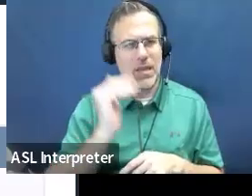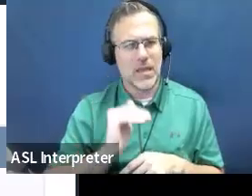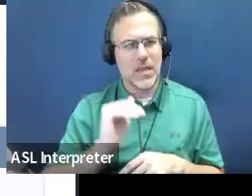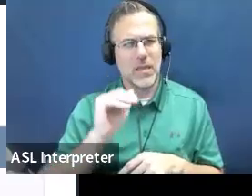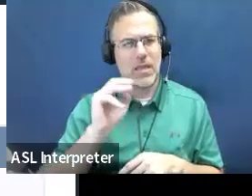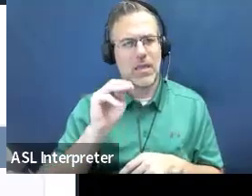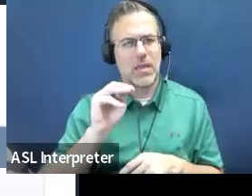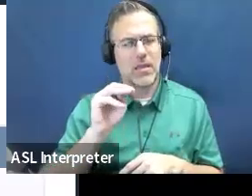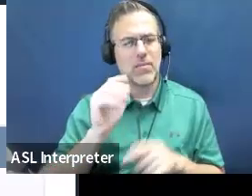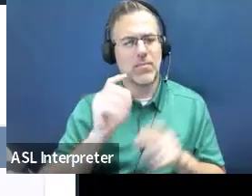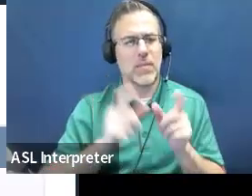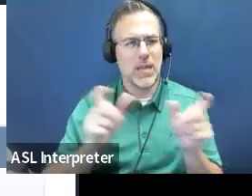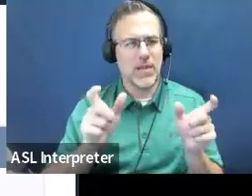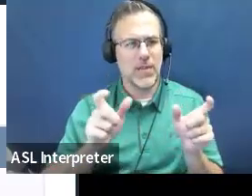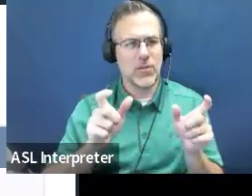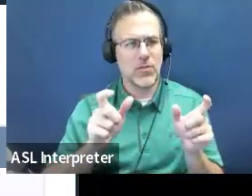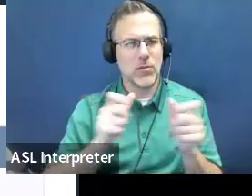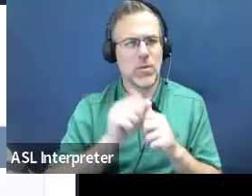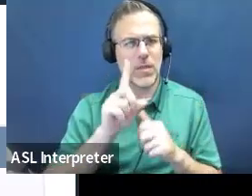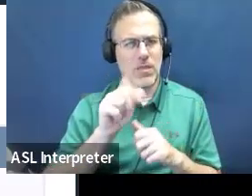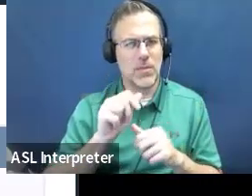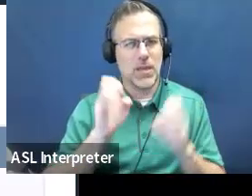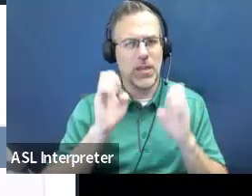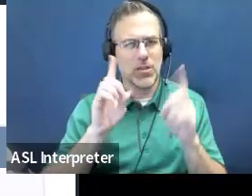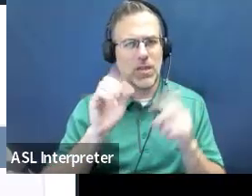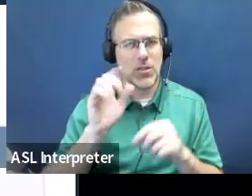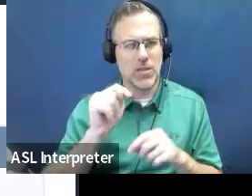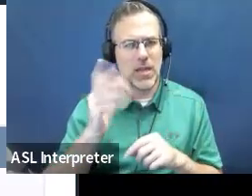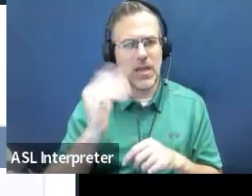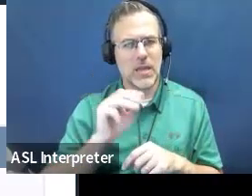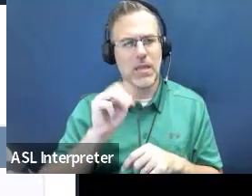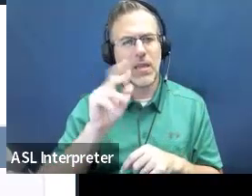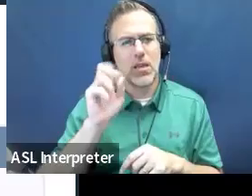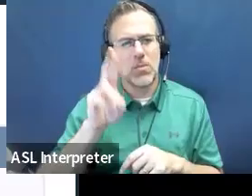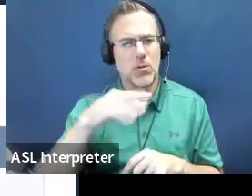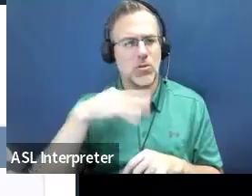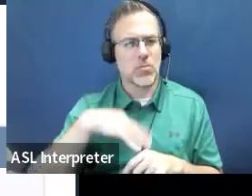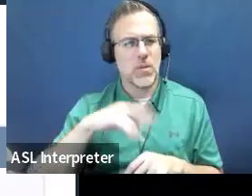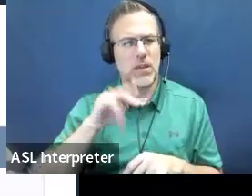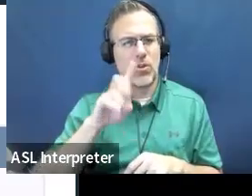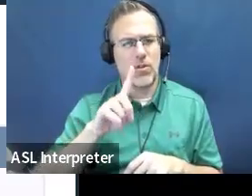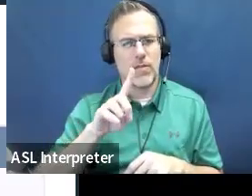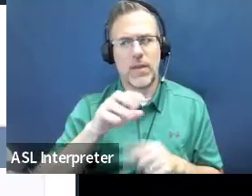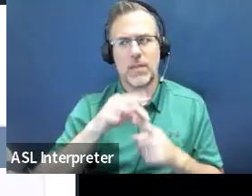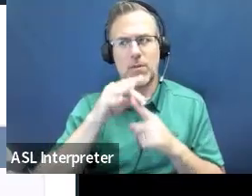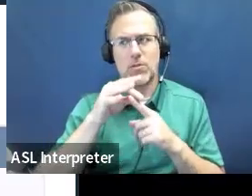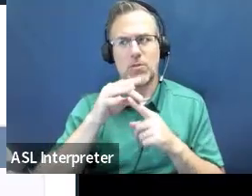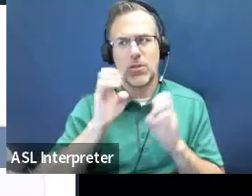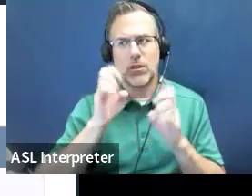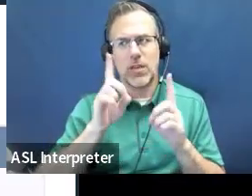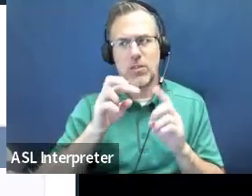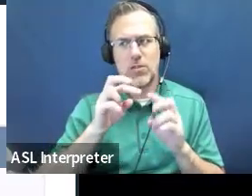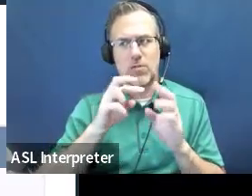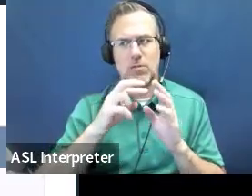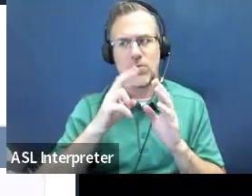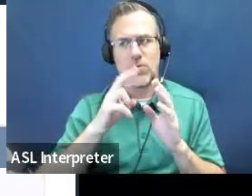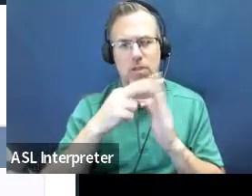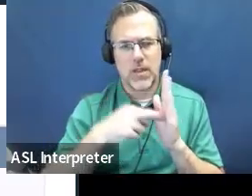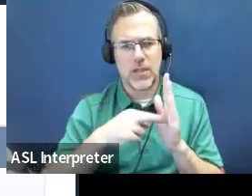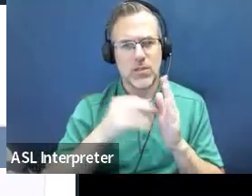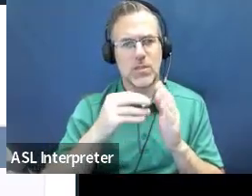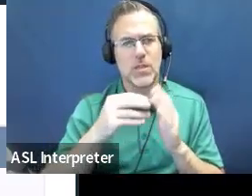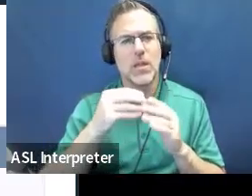is Individuals with Disabilities Education Act. Muser is the Maine Unified Special Ed Regulations. The procedural